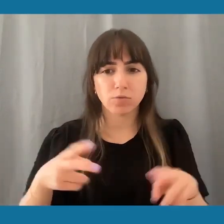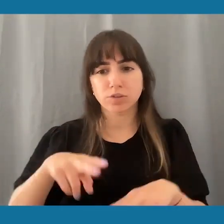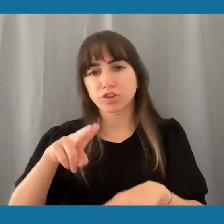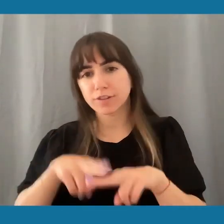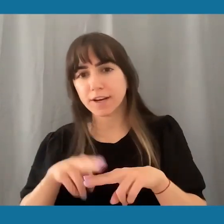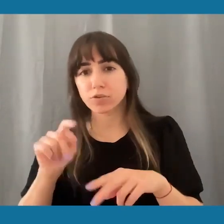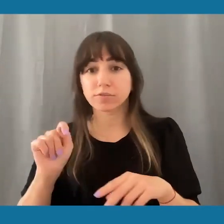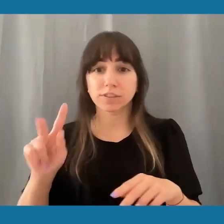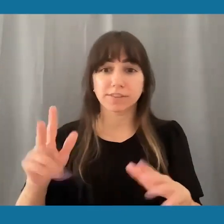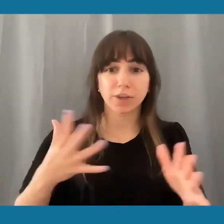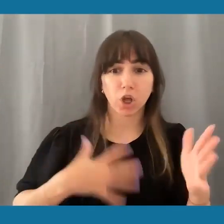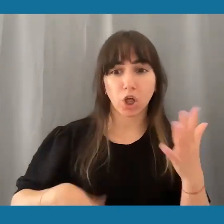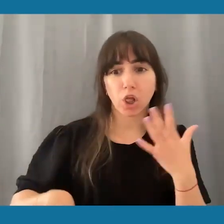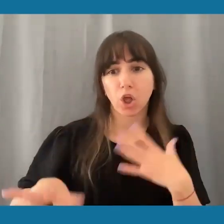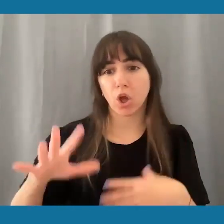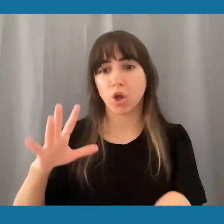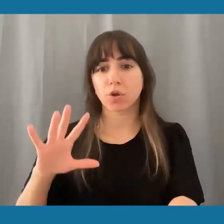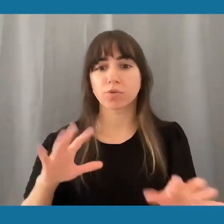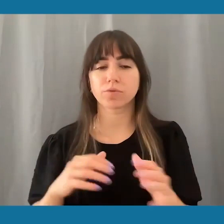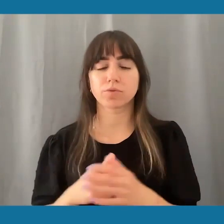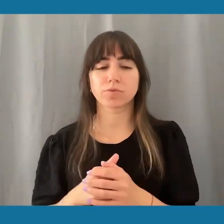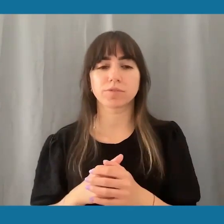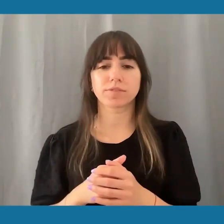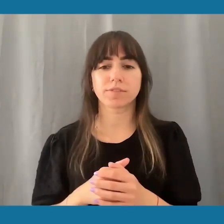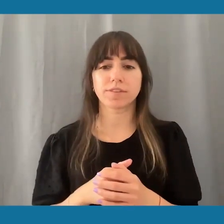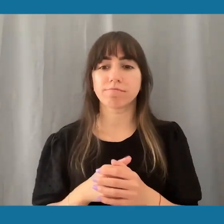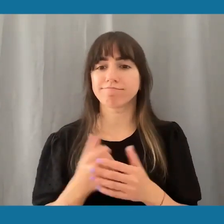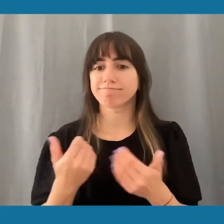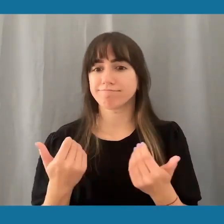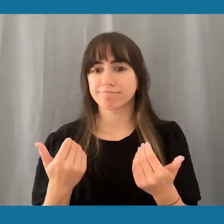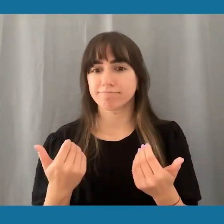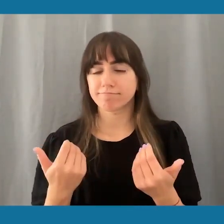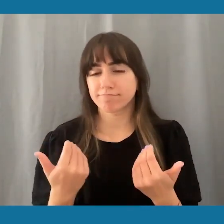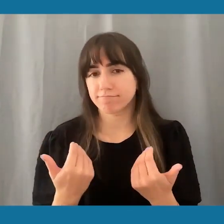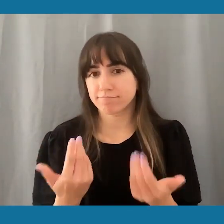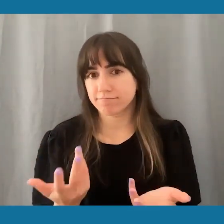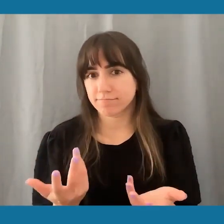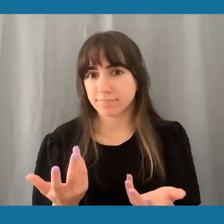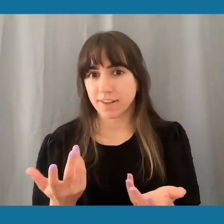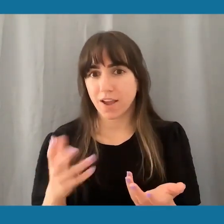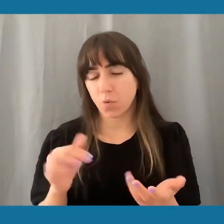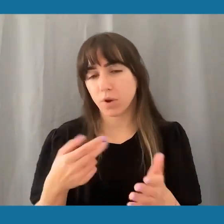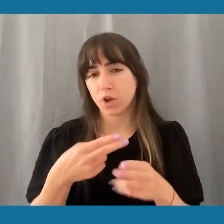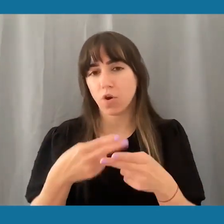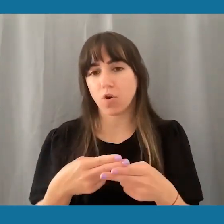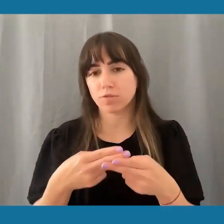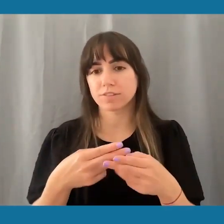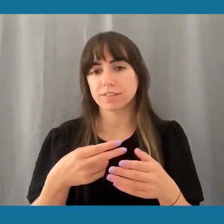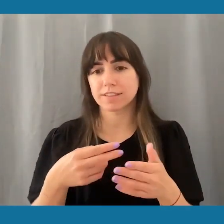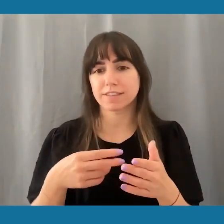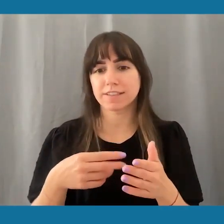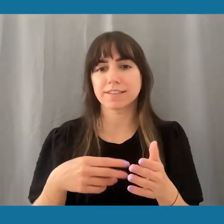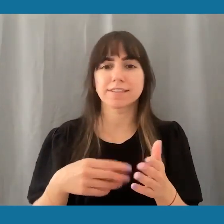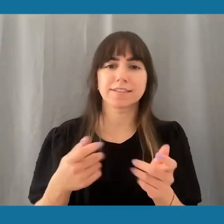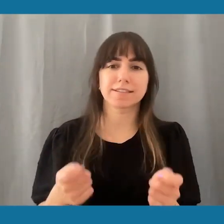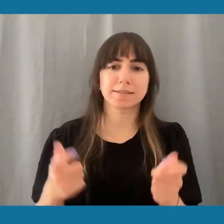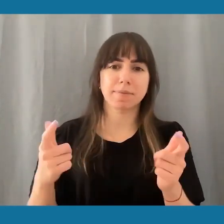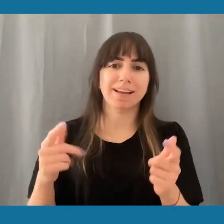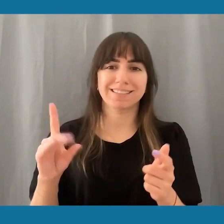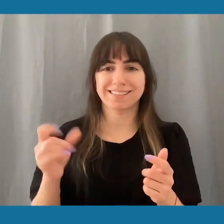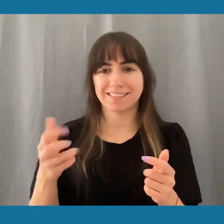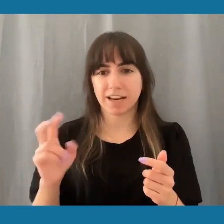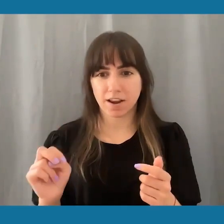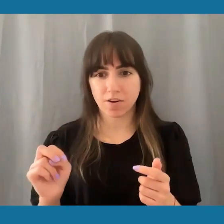down, okay? Oh, yeah. Every client that didn't have a special needs